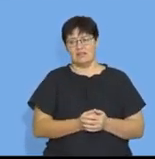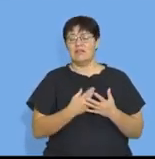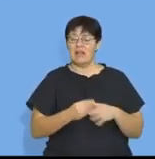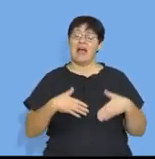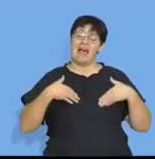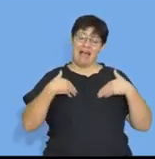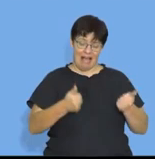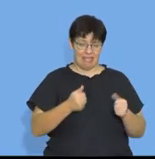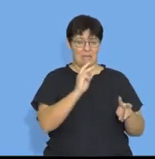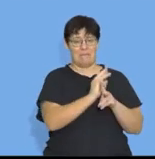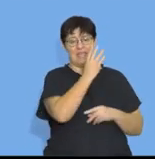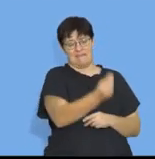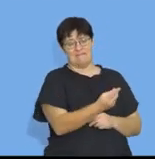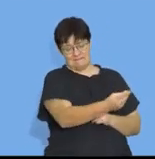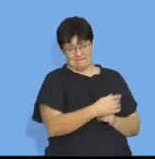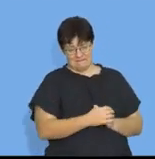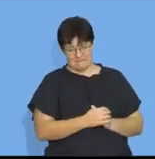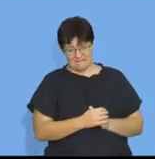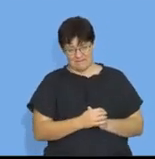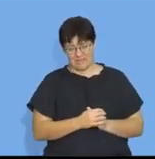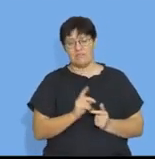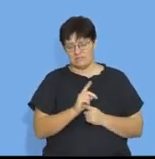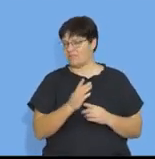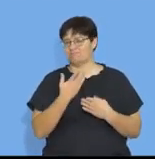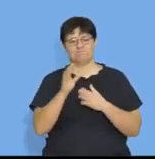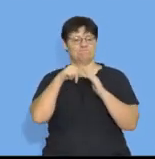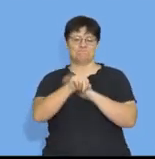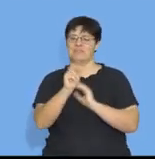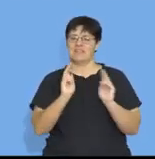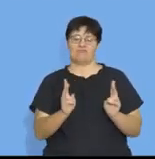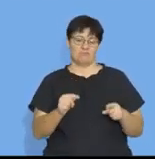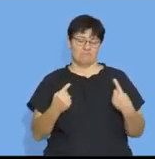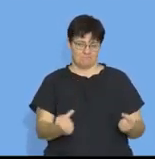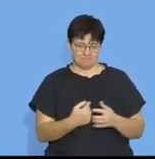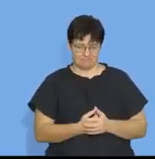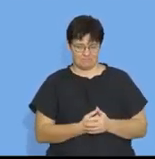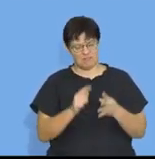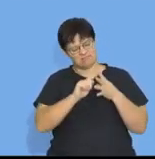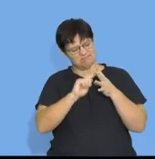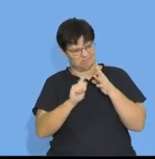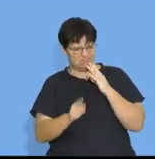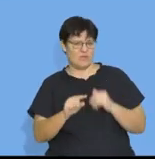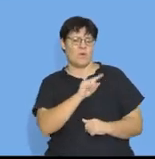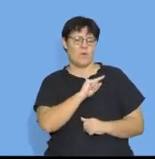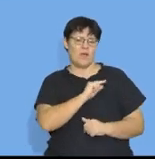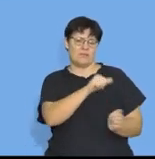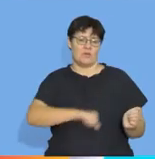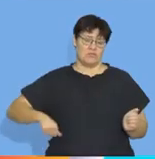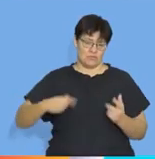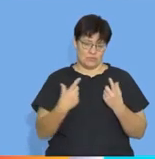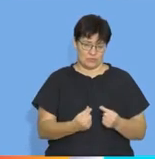health conditions that the mother might face that will prevent her from having a natural delivery. So there are several factors why a C-section are